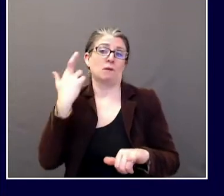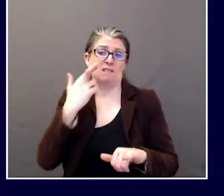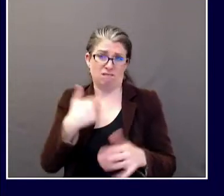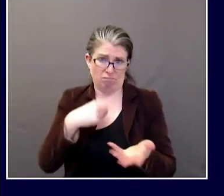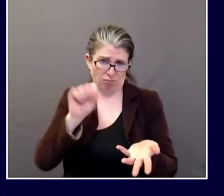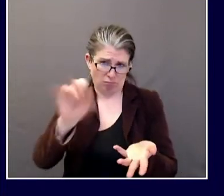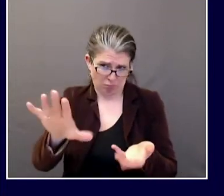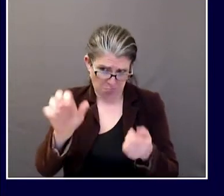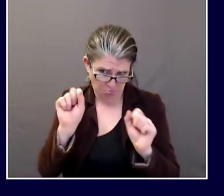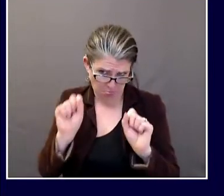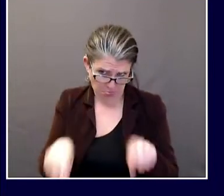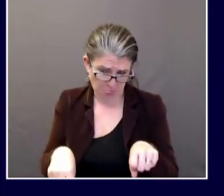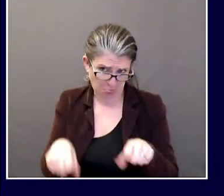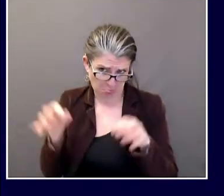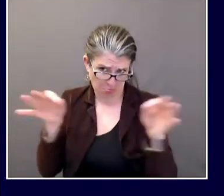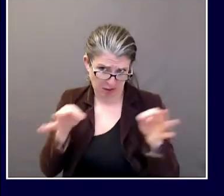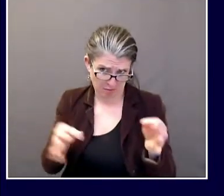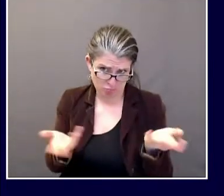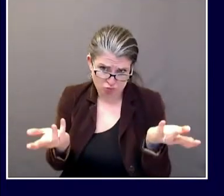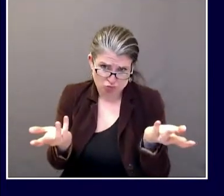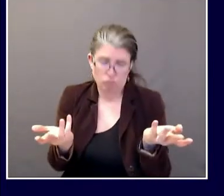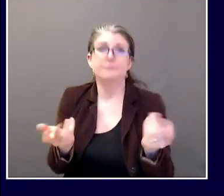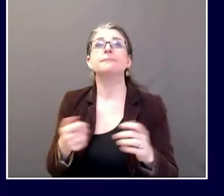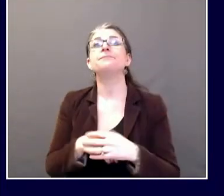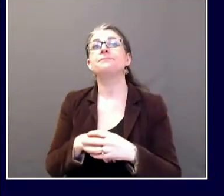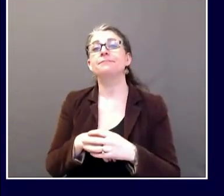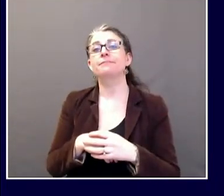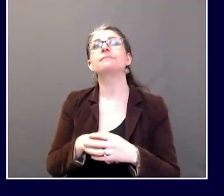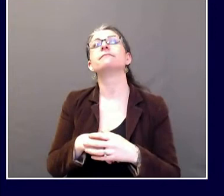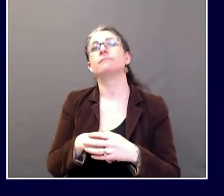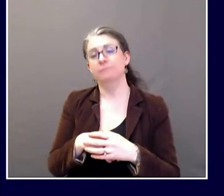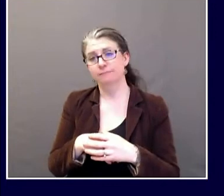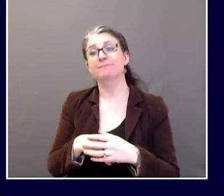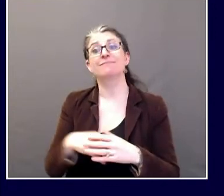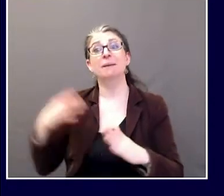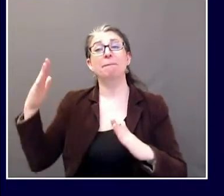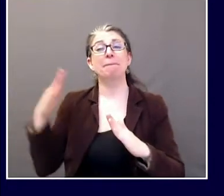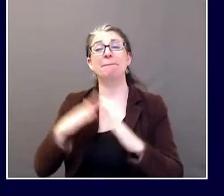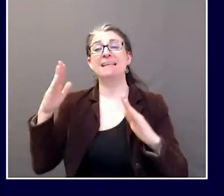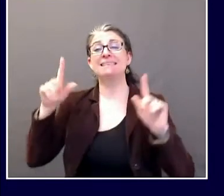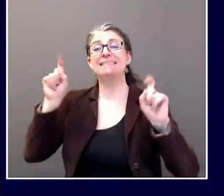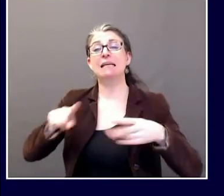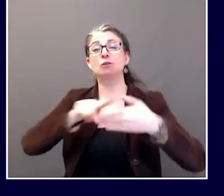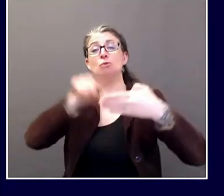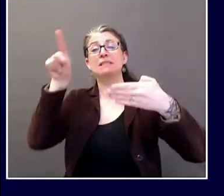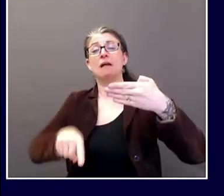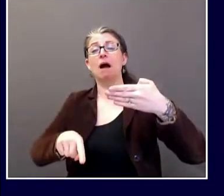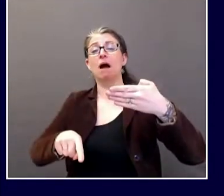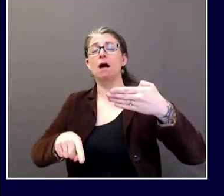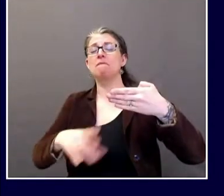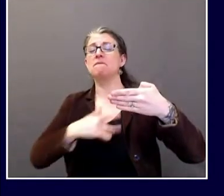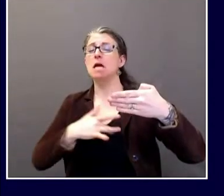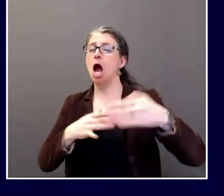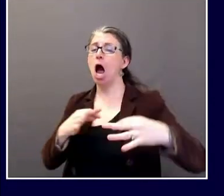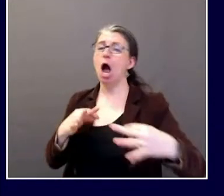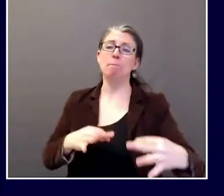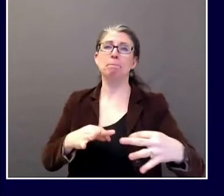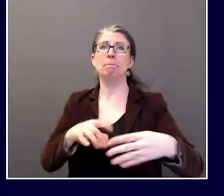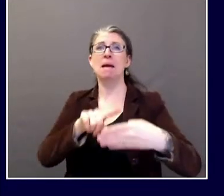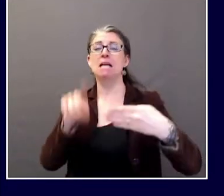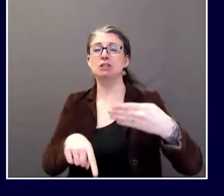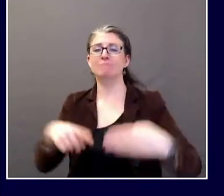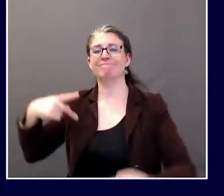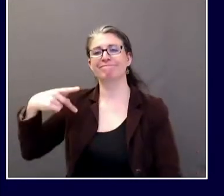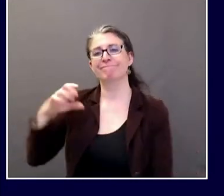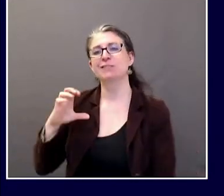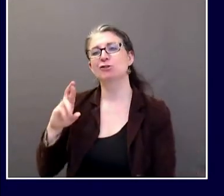that right now that remains the gold standard. Other tests are equally applicable, but we want to see all the data